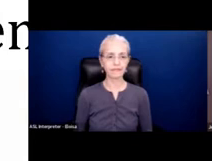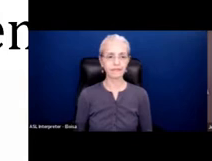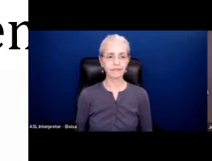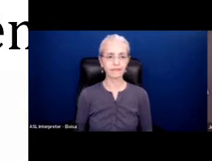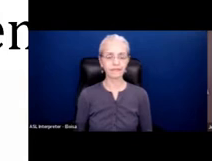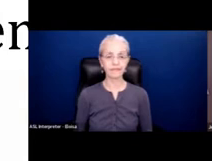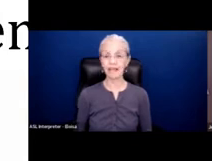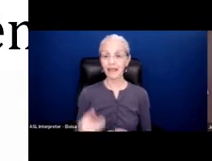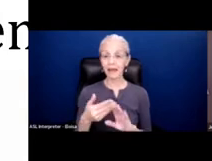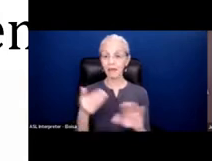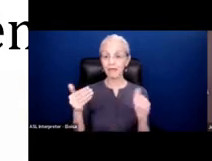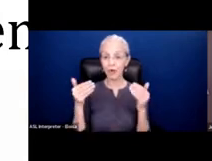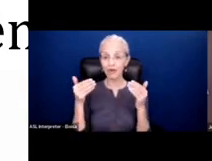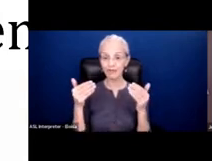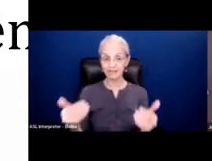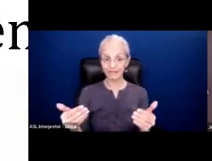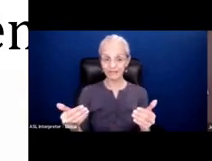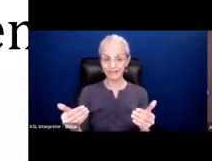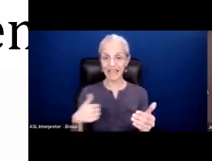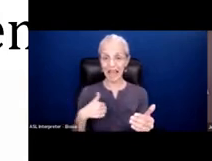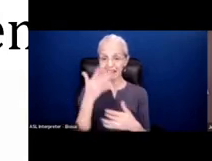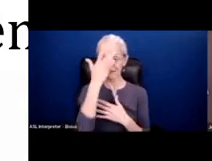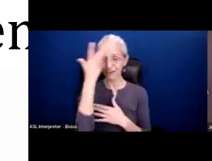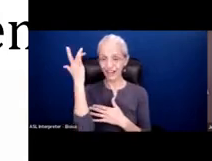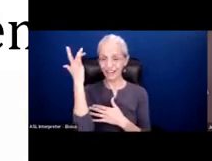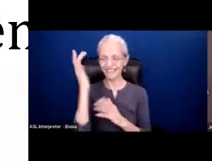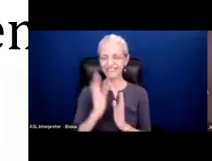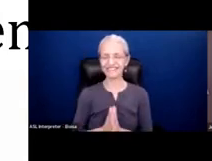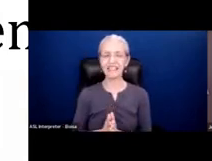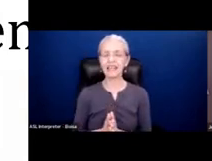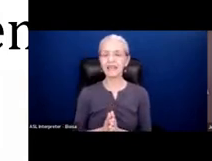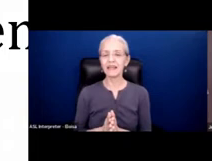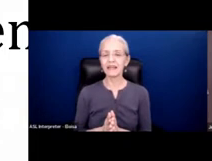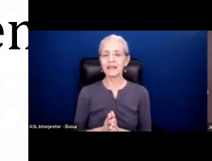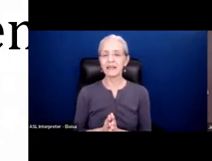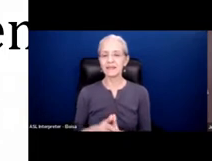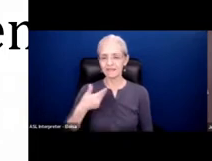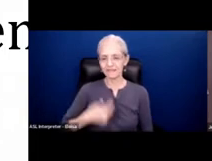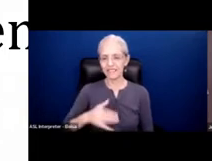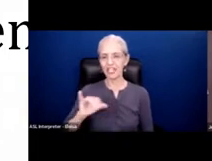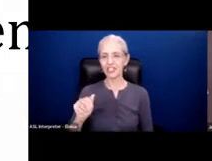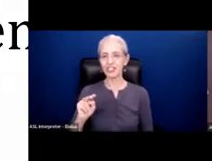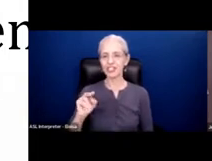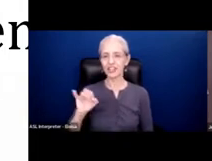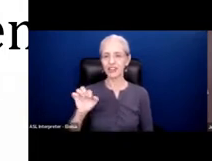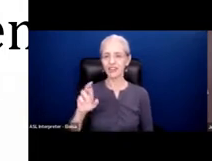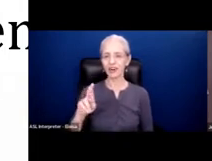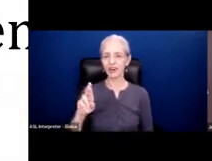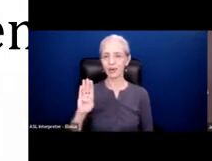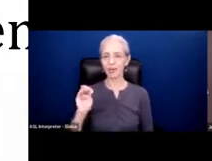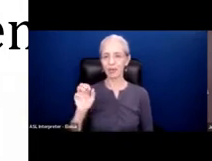So before I get started on the next slide, I did forget to do something. I am Jennifer Brown. I am from New Jersey.